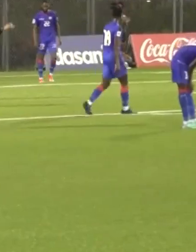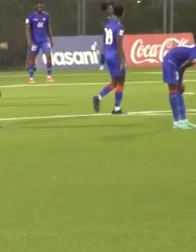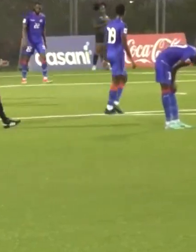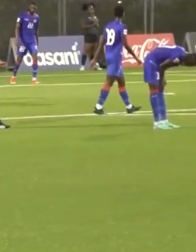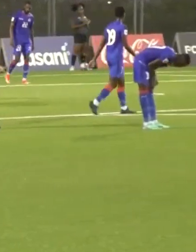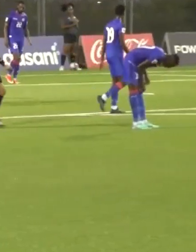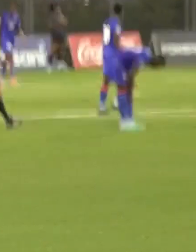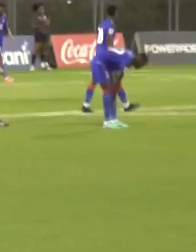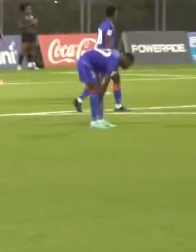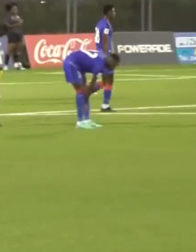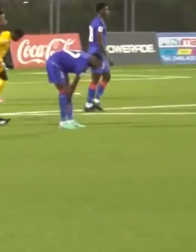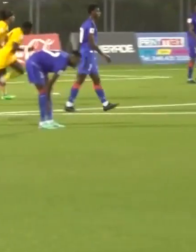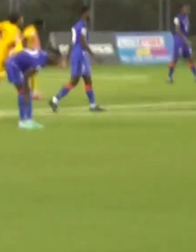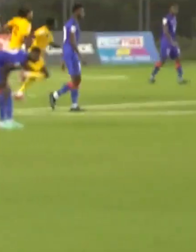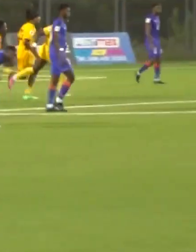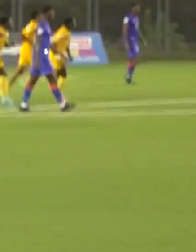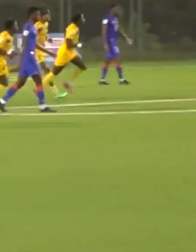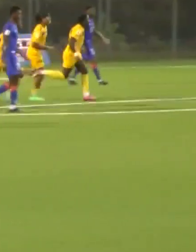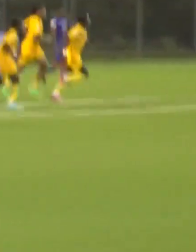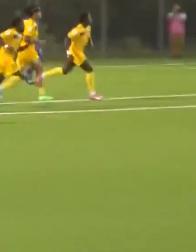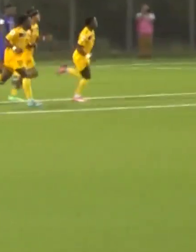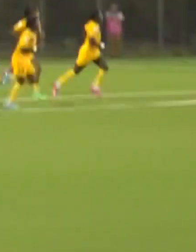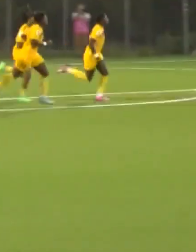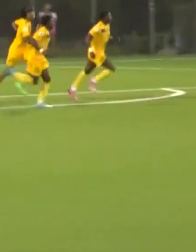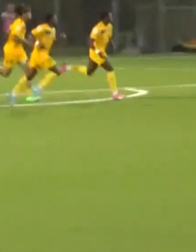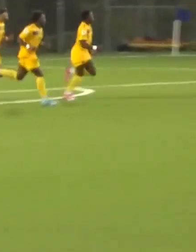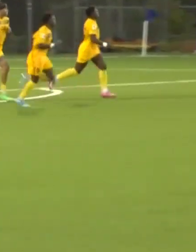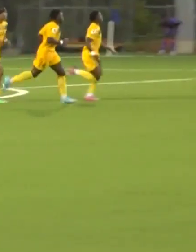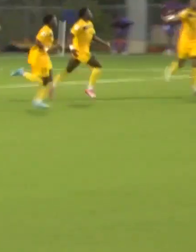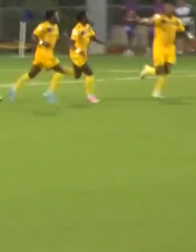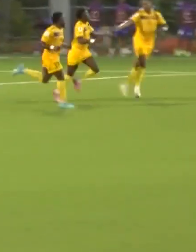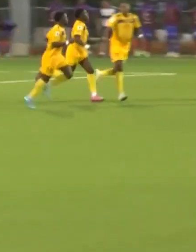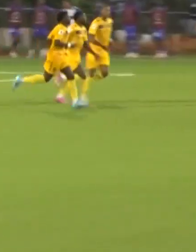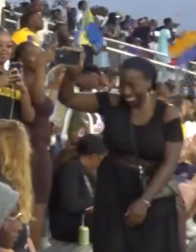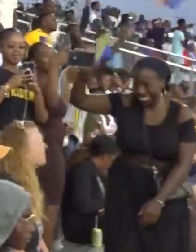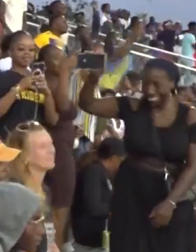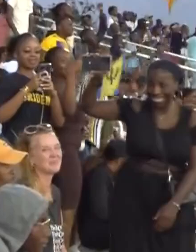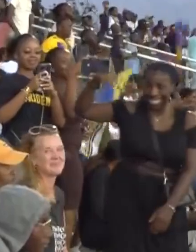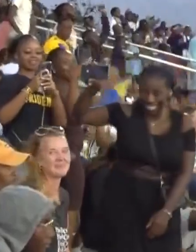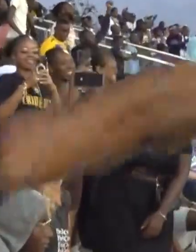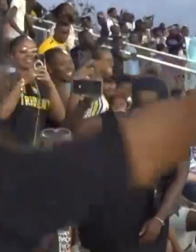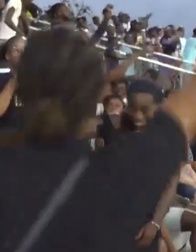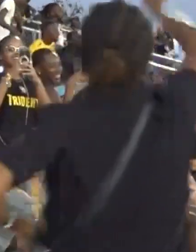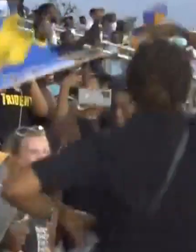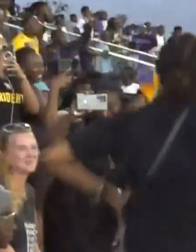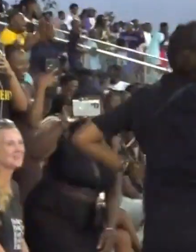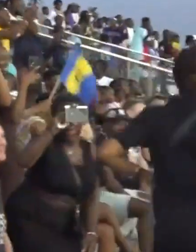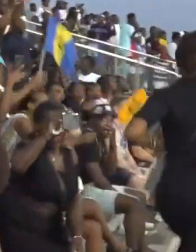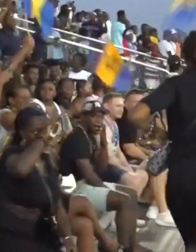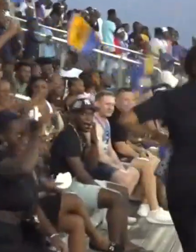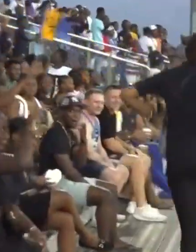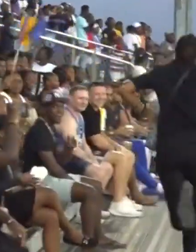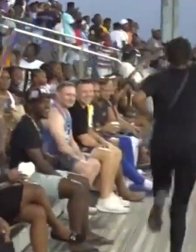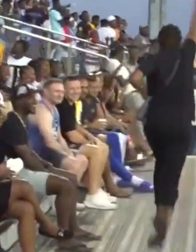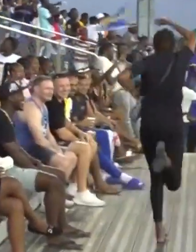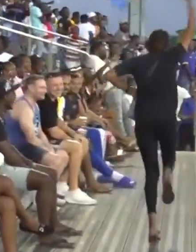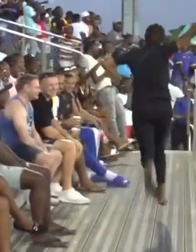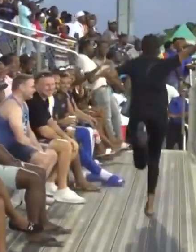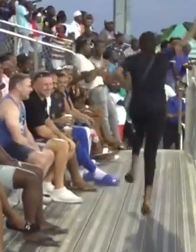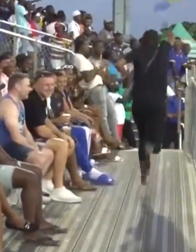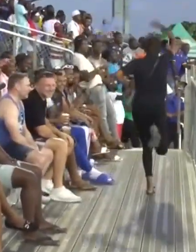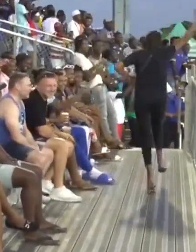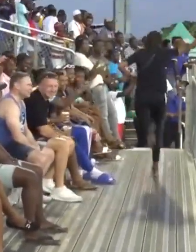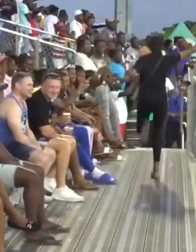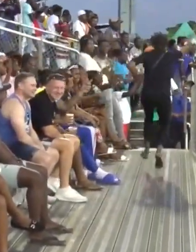Stephen. The Wildy Turf erupts as Barbados were back into the contest. Just listen to the fans and look at the